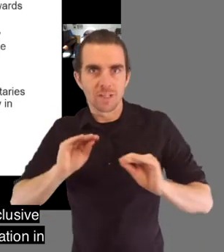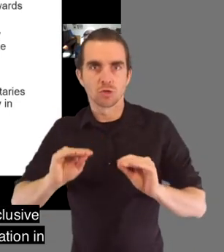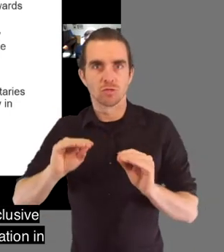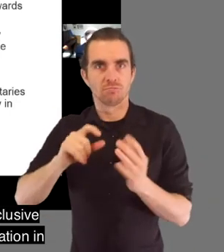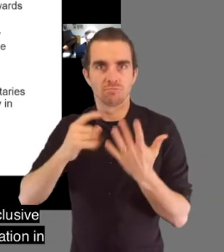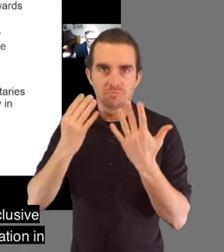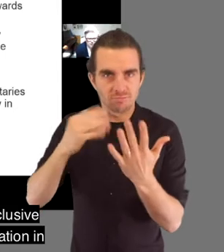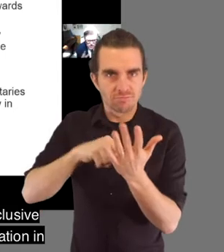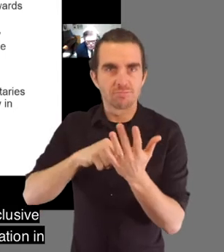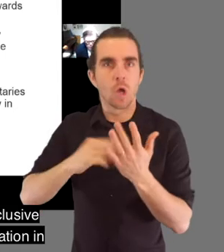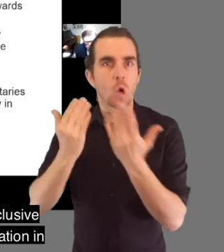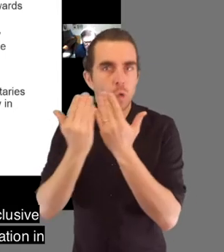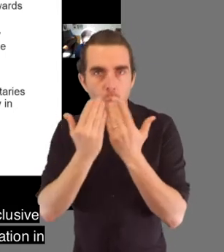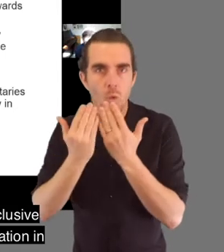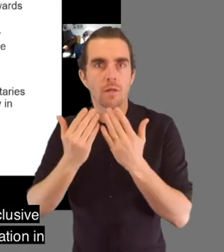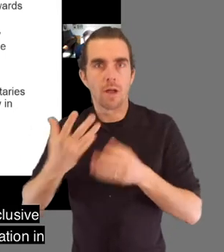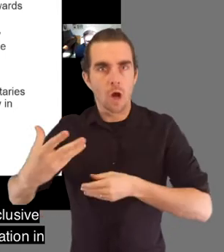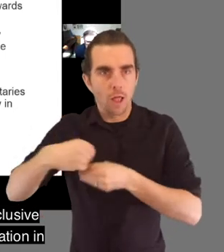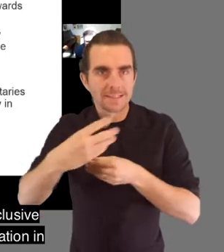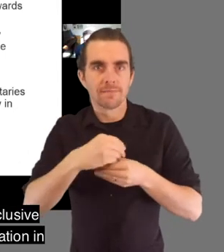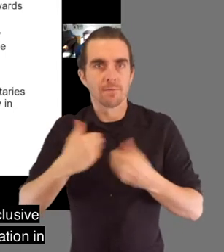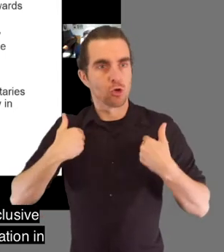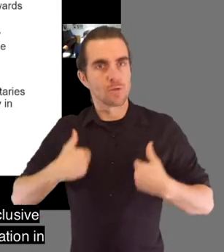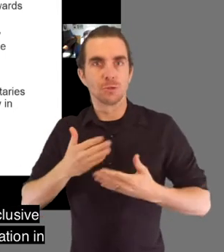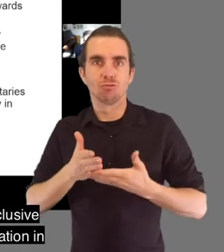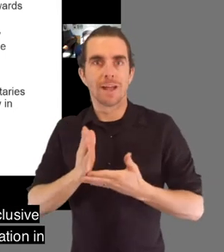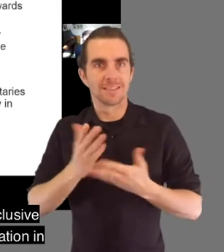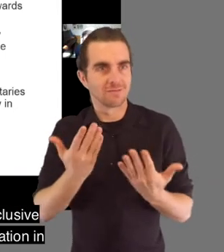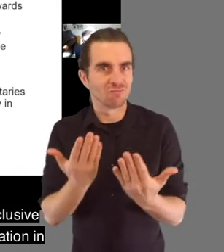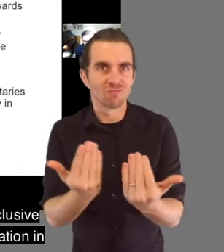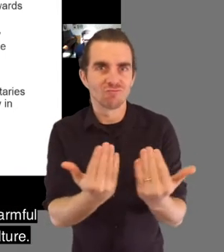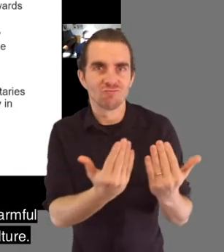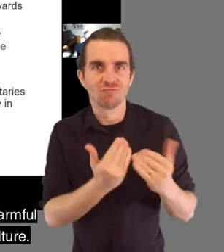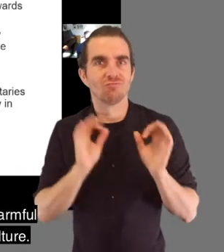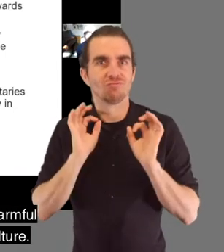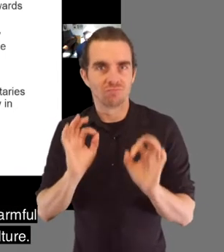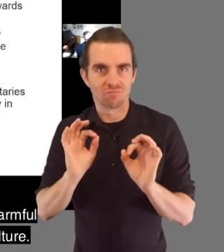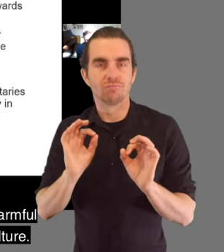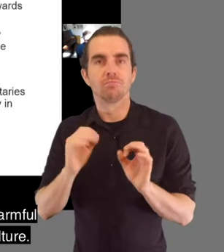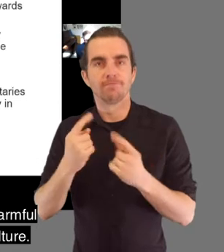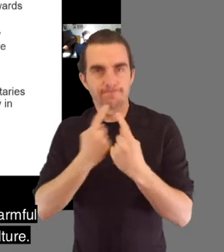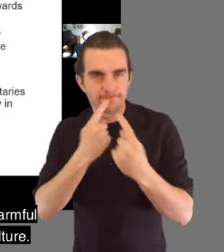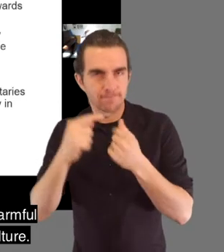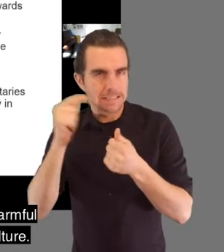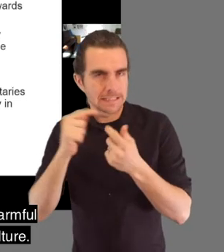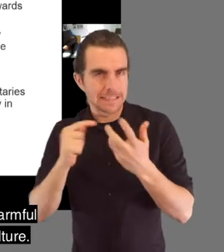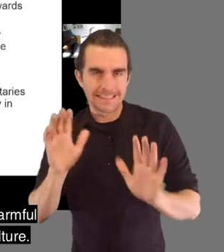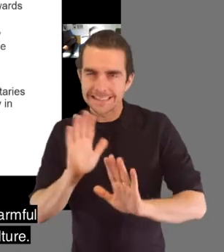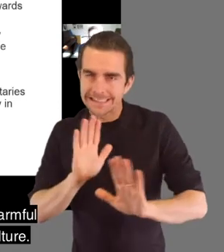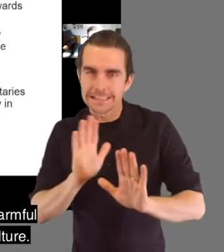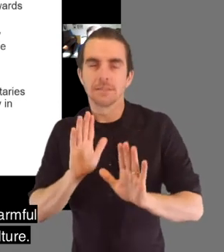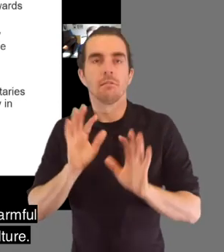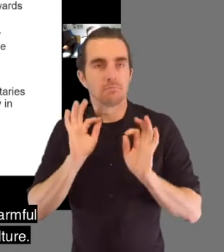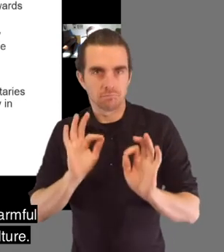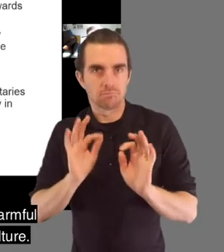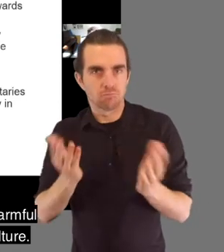9. Schools, inclusive and accessible human rights education in schools, which addresses specific harmful beliefs